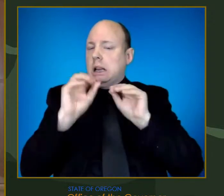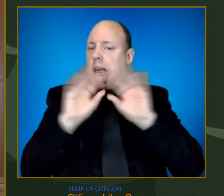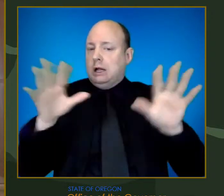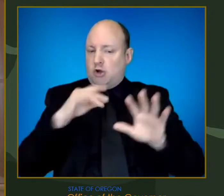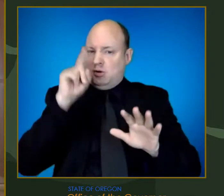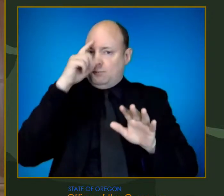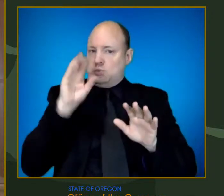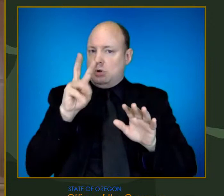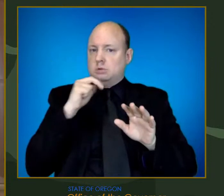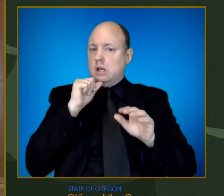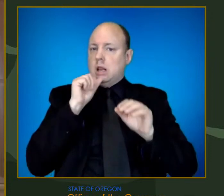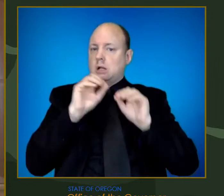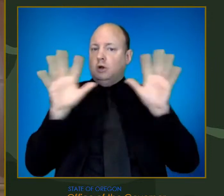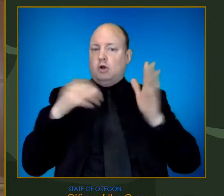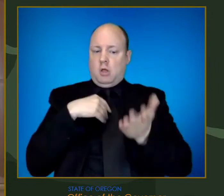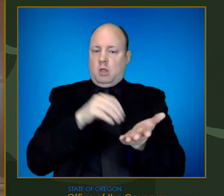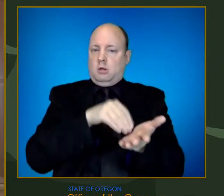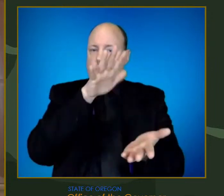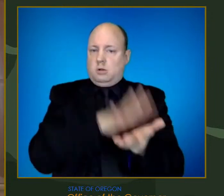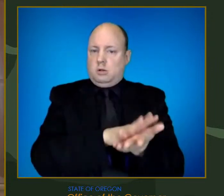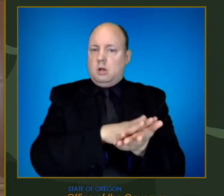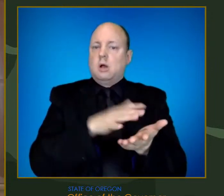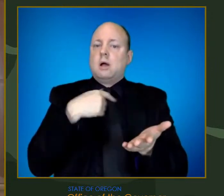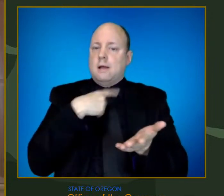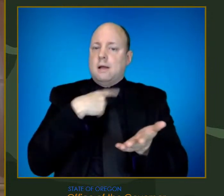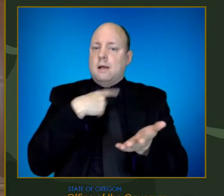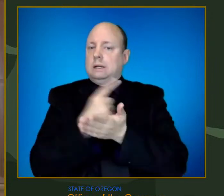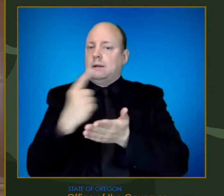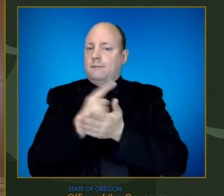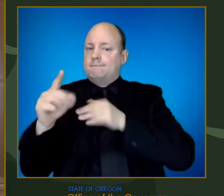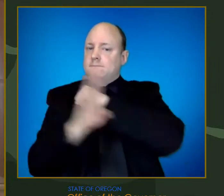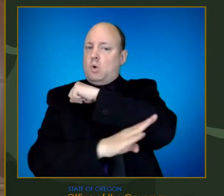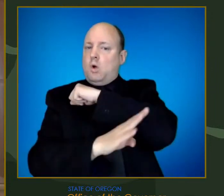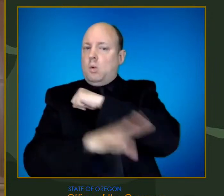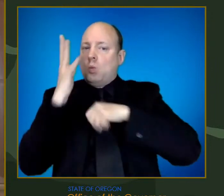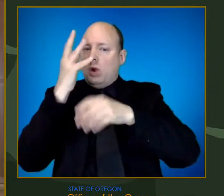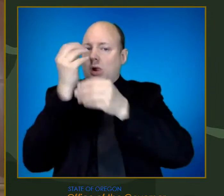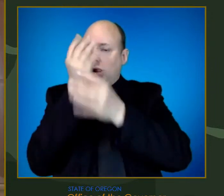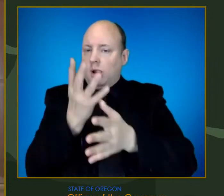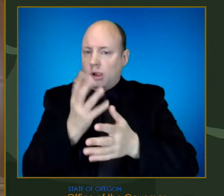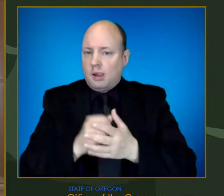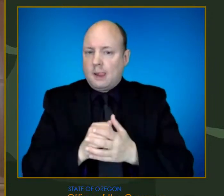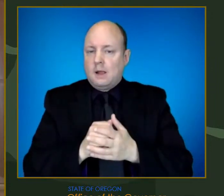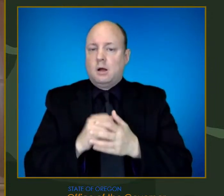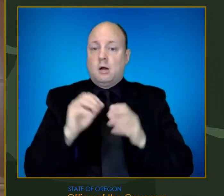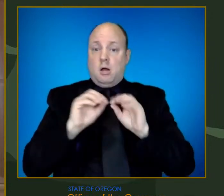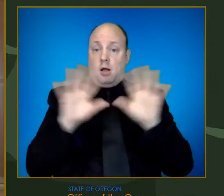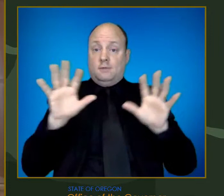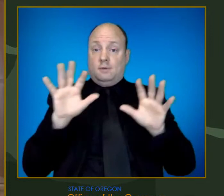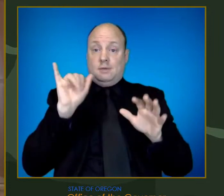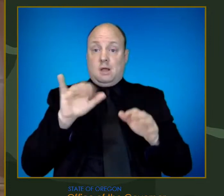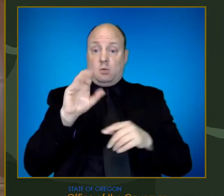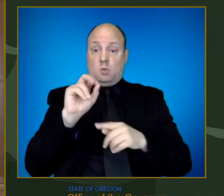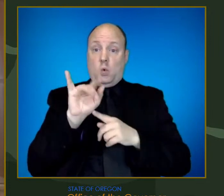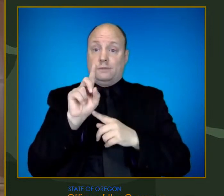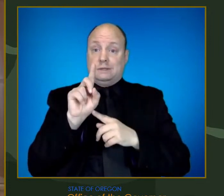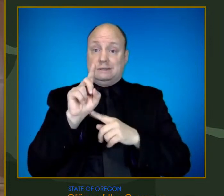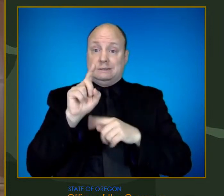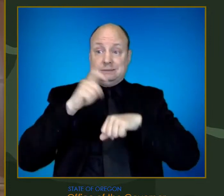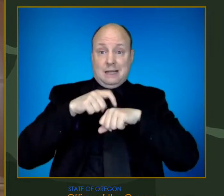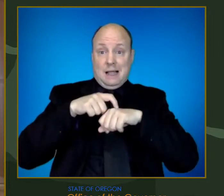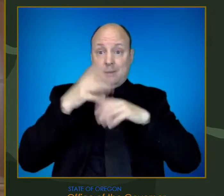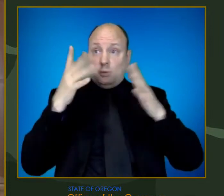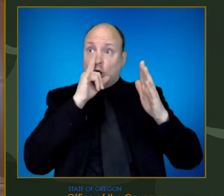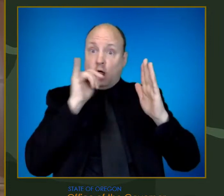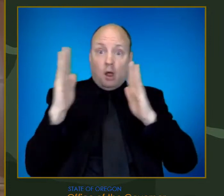school 5 days a week in the fall. Obviously, the virus makes the timeline. We don't make the